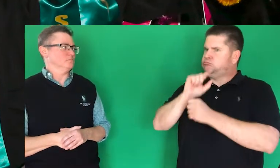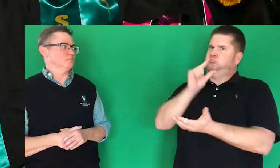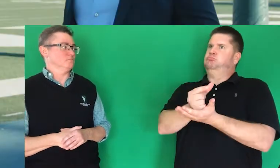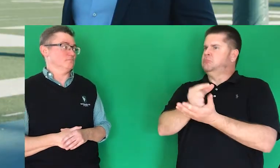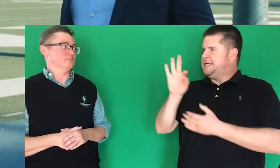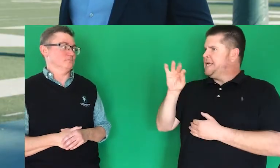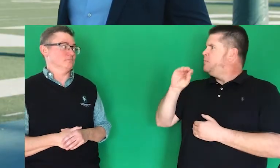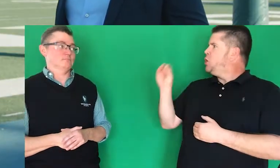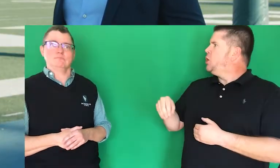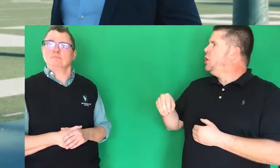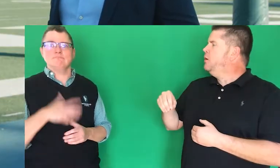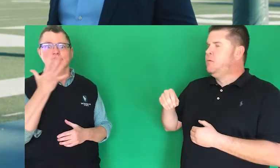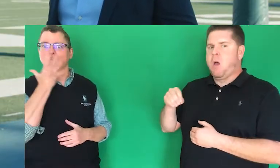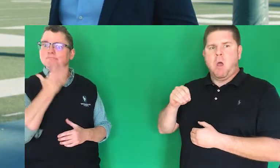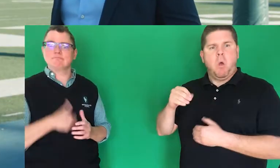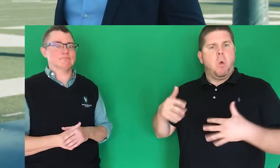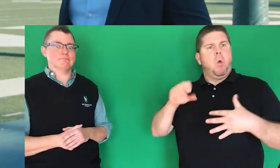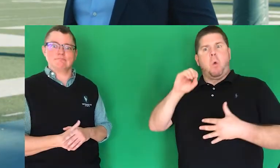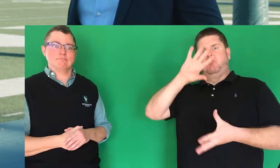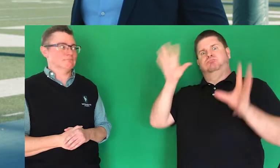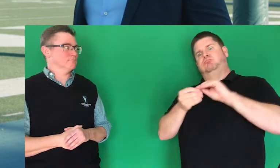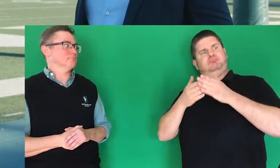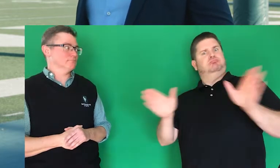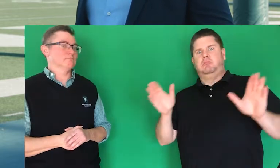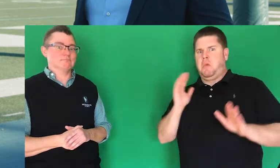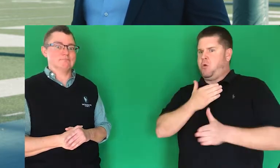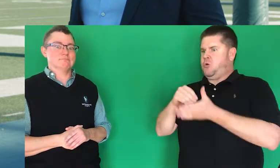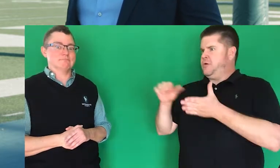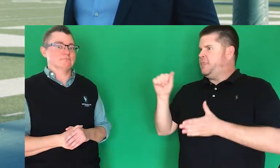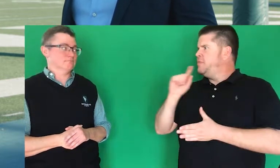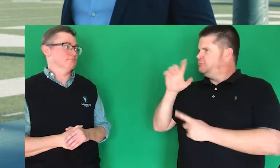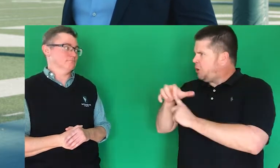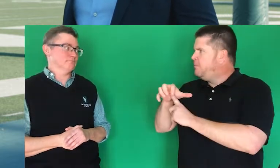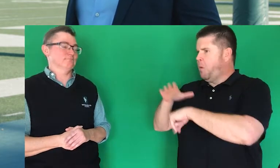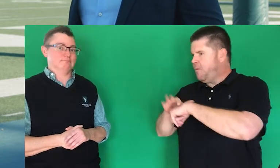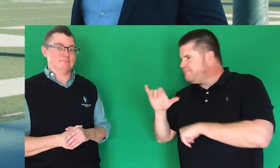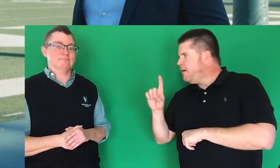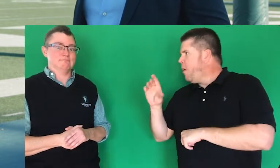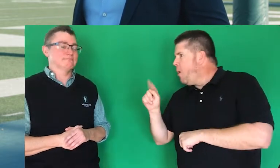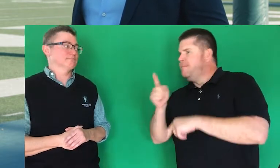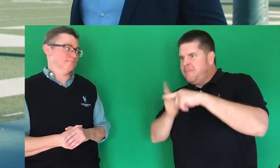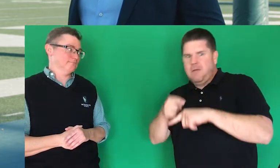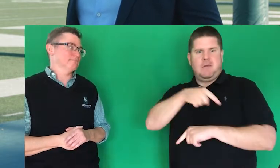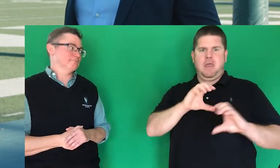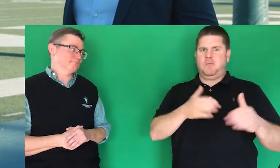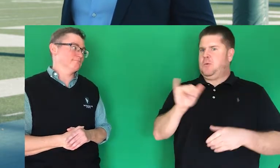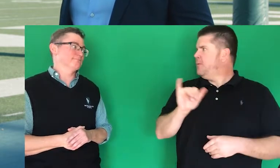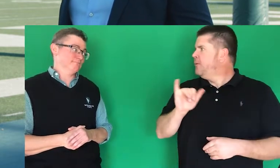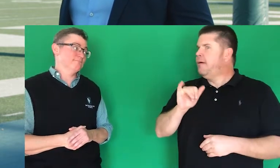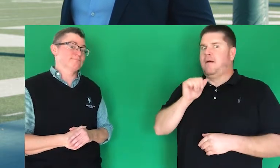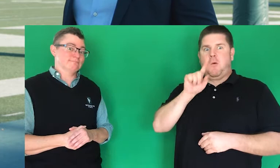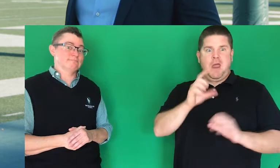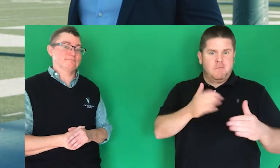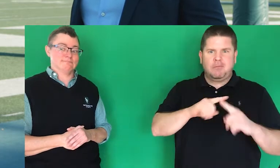success rate of close to 90%. So all in all, our student athletes are champions on the field and on the court, but also in